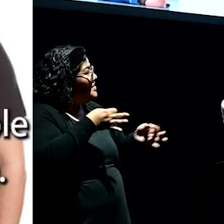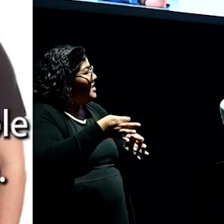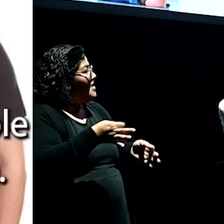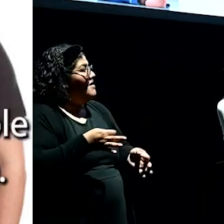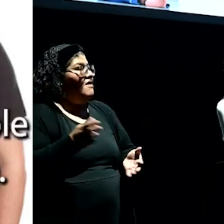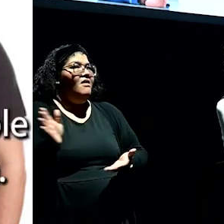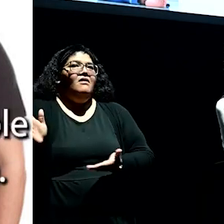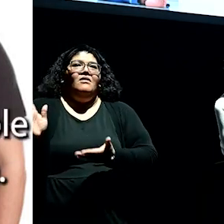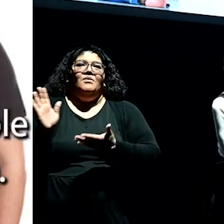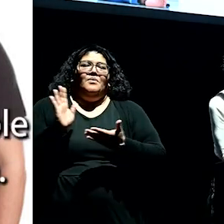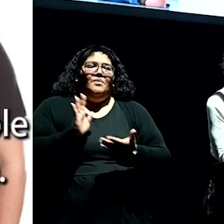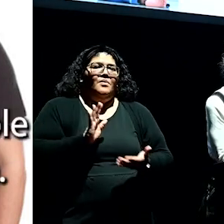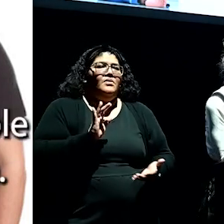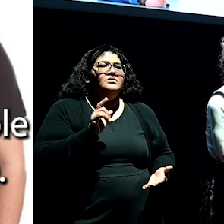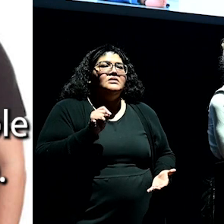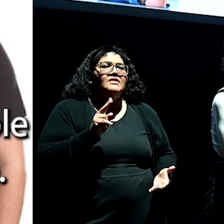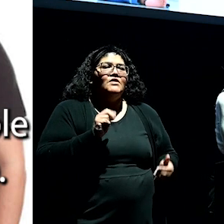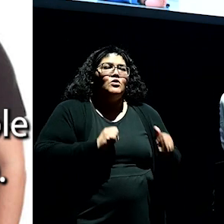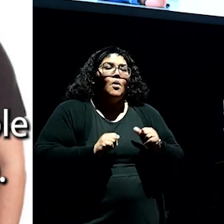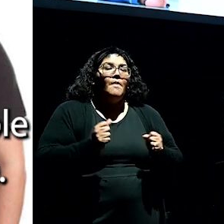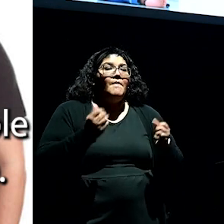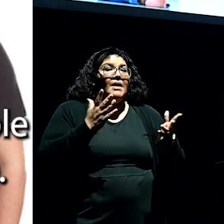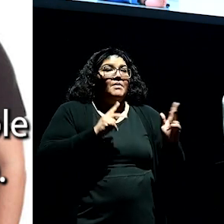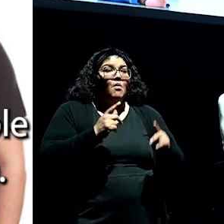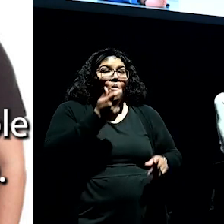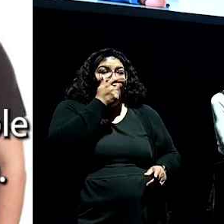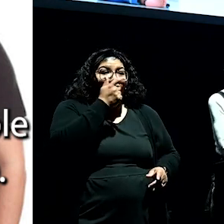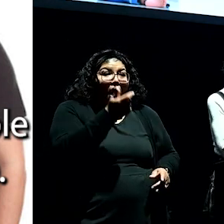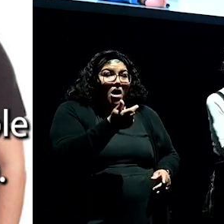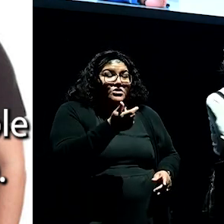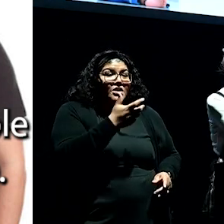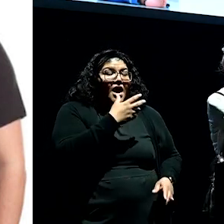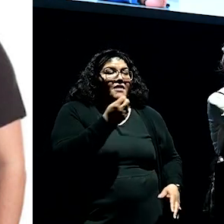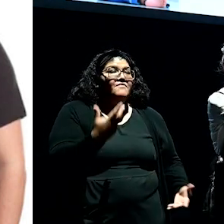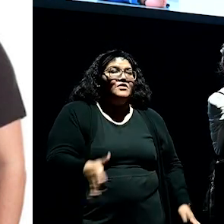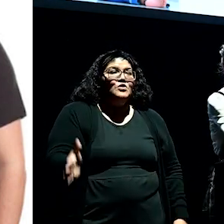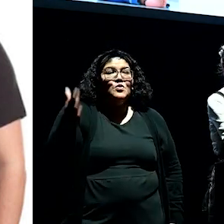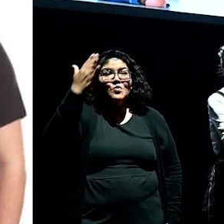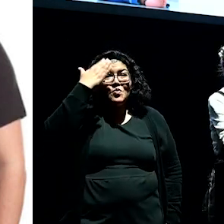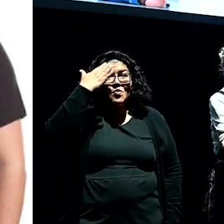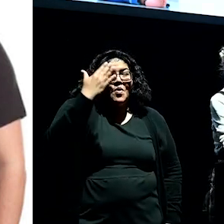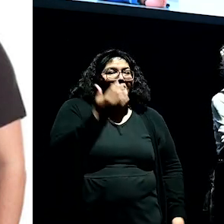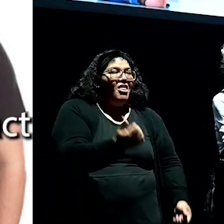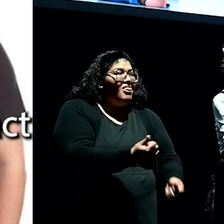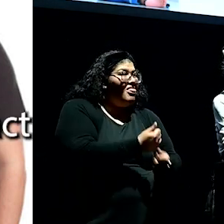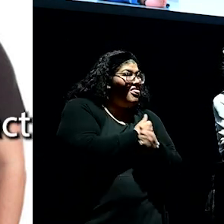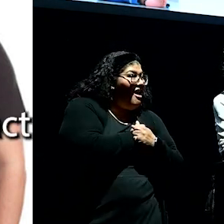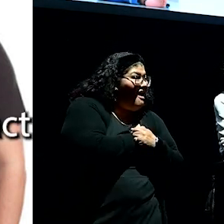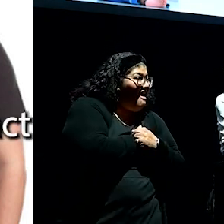So there's the show that many people watched and knew and loved, and then there was